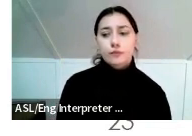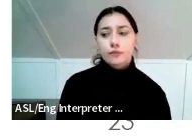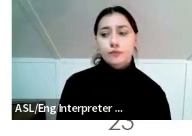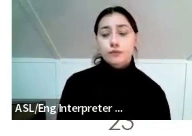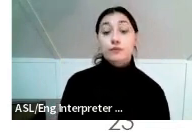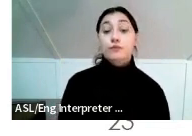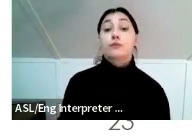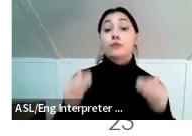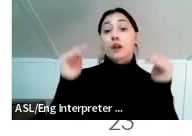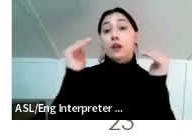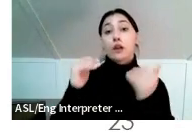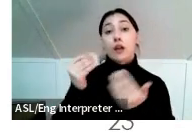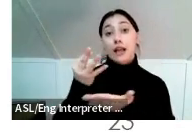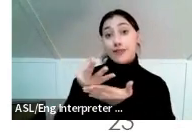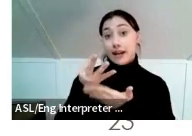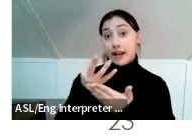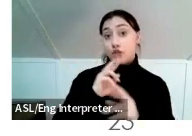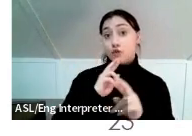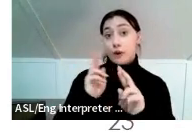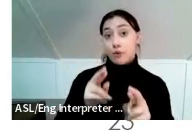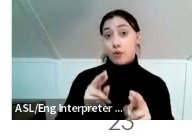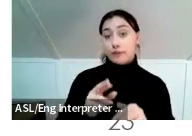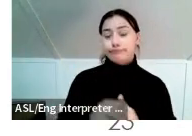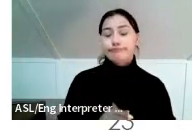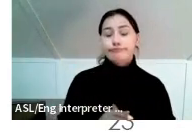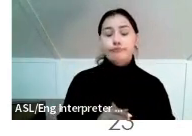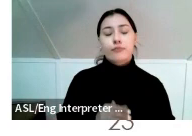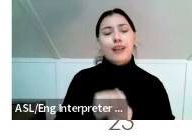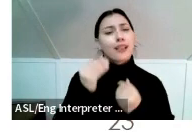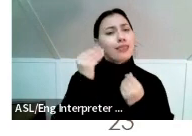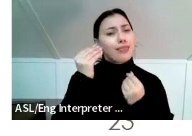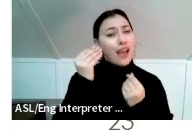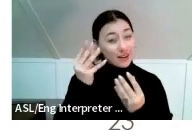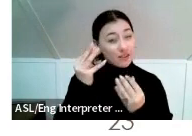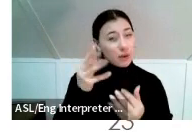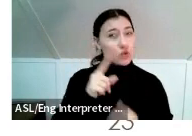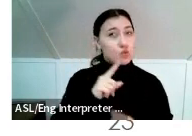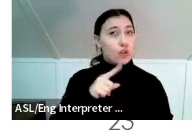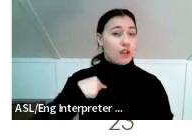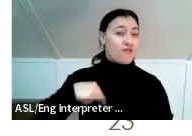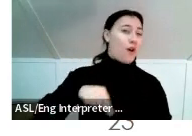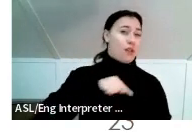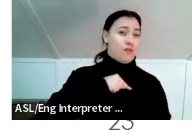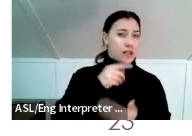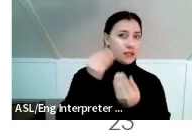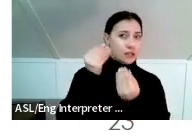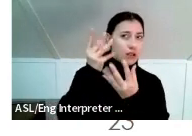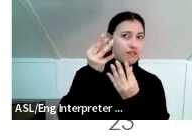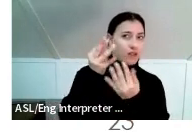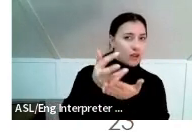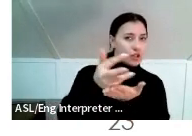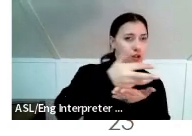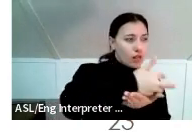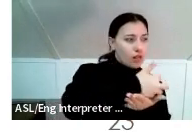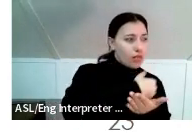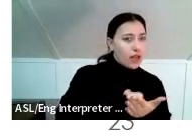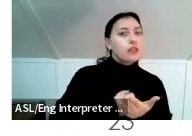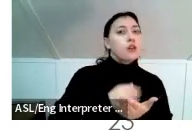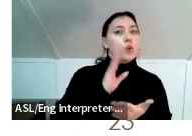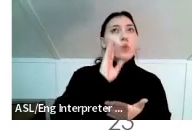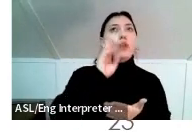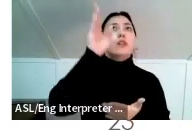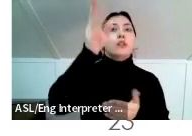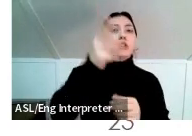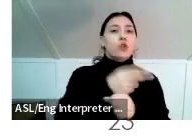Financial reporting. This information is really used for us to gather the information that we're going to be using for